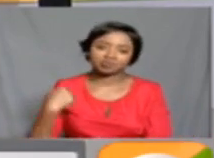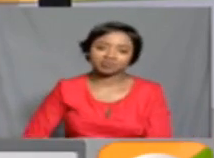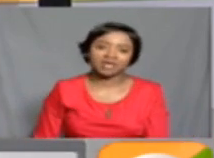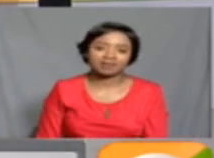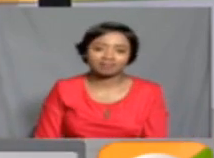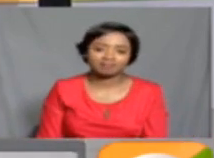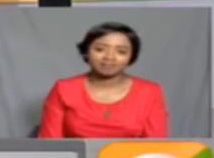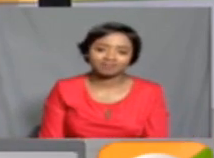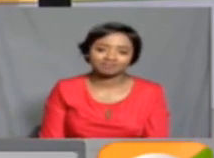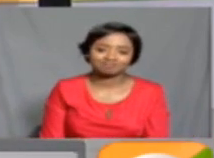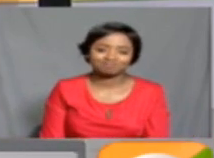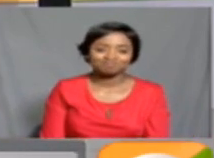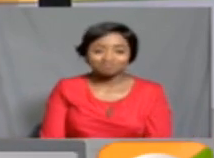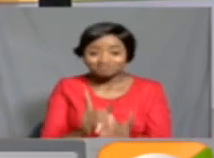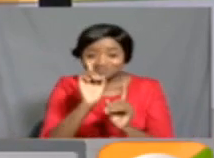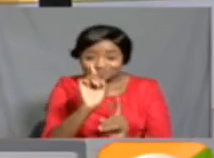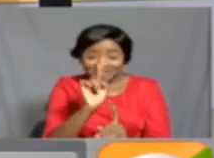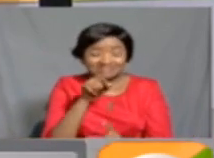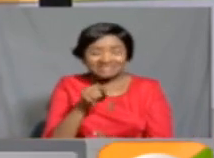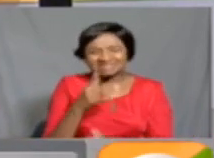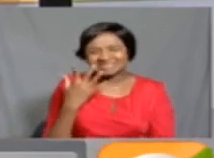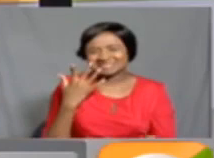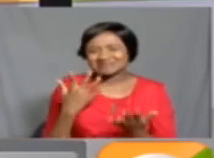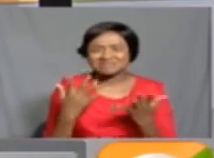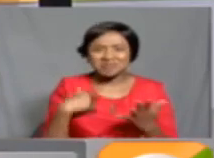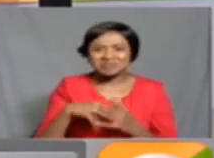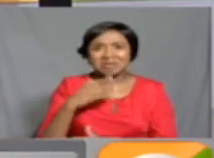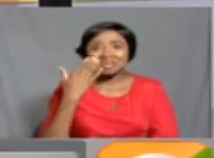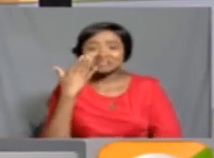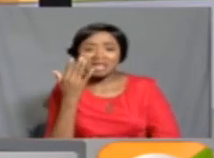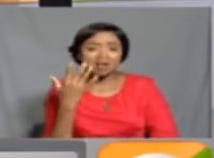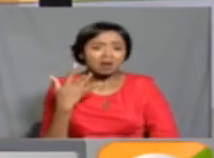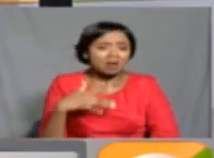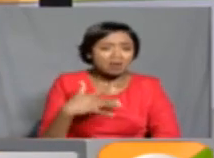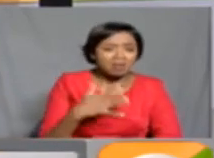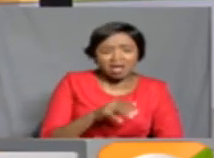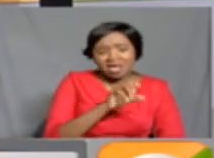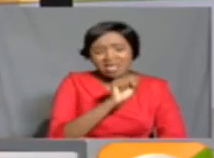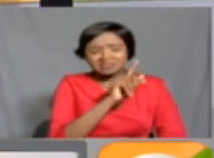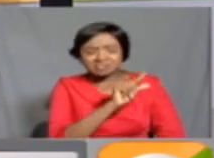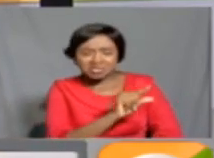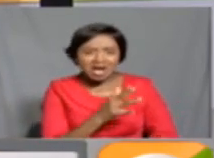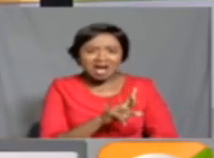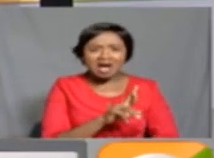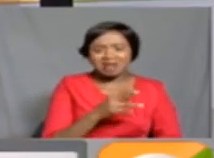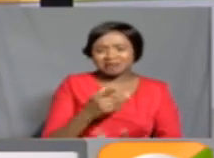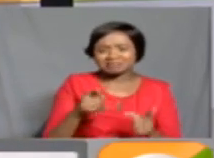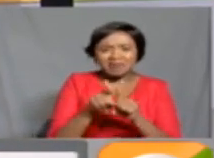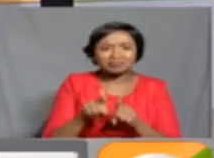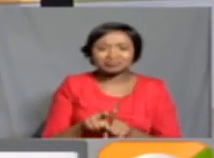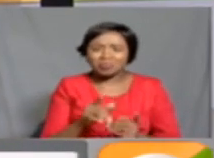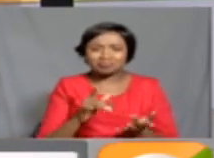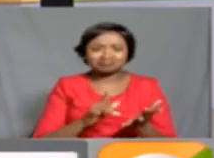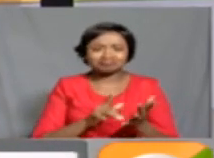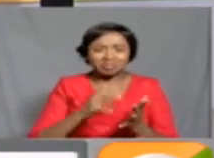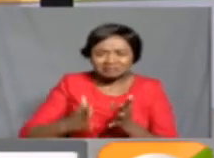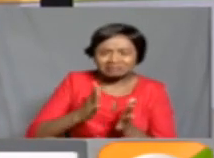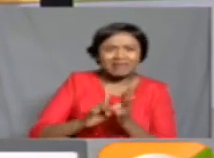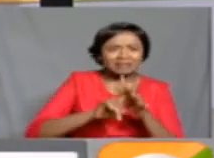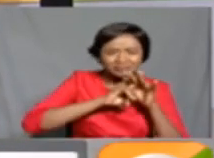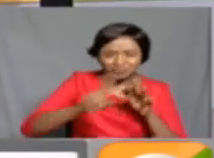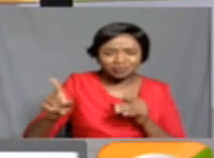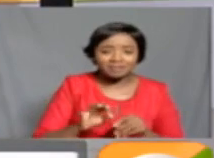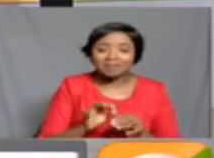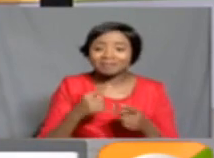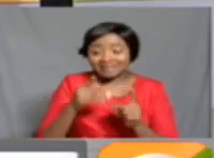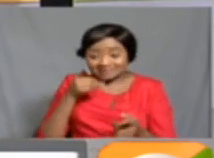But all of this may have been lost in the bright, shiny lights of the SGR, the expressway. But this is basically